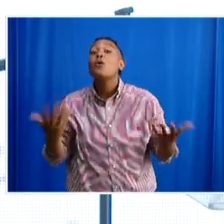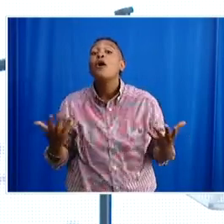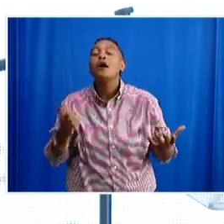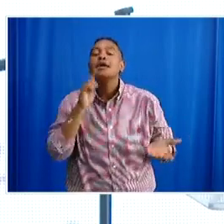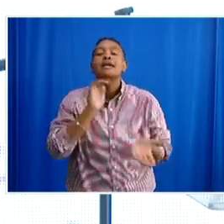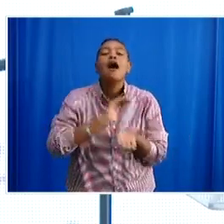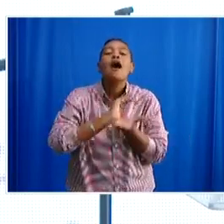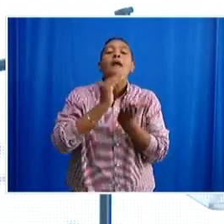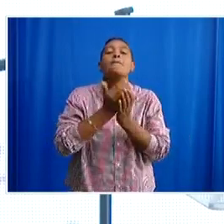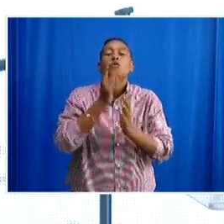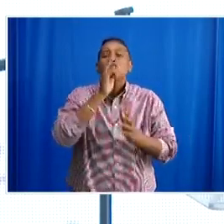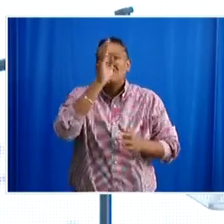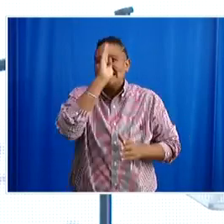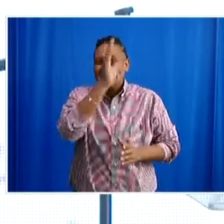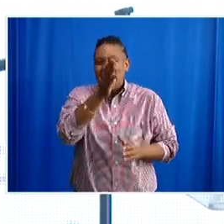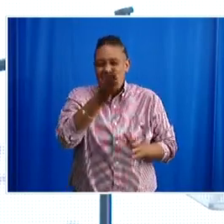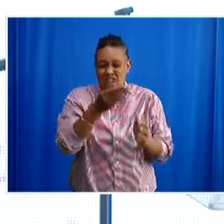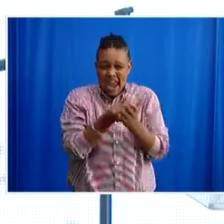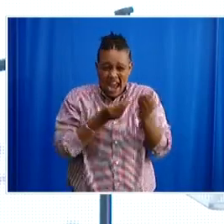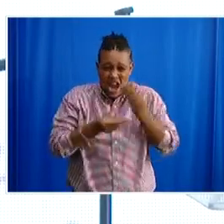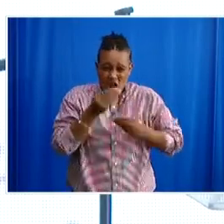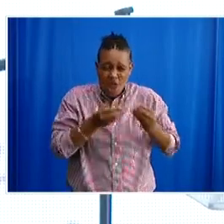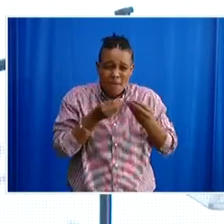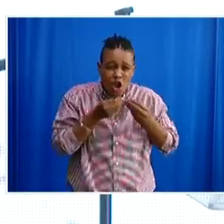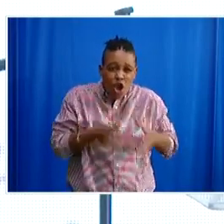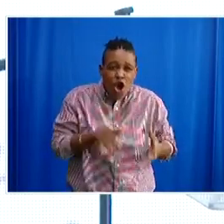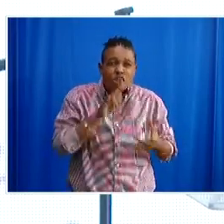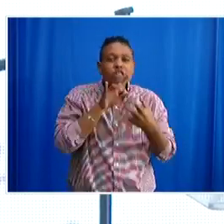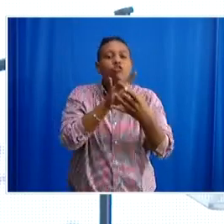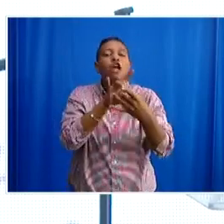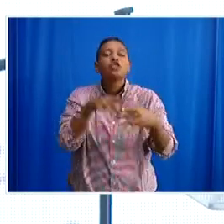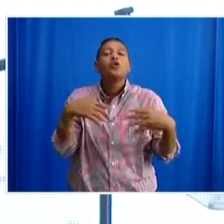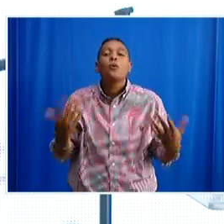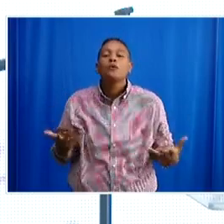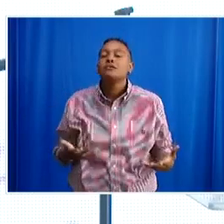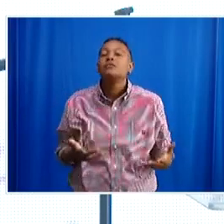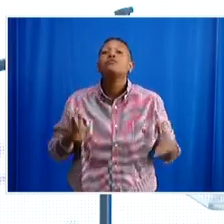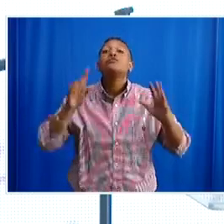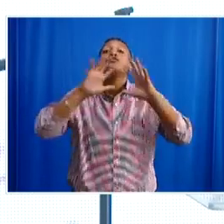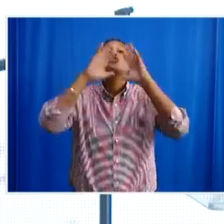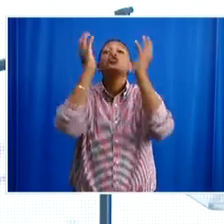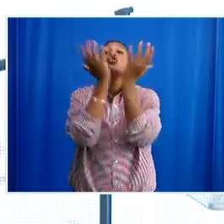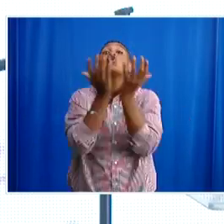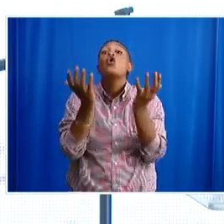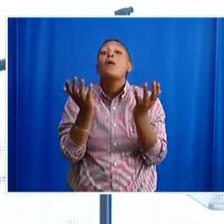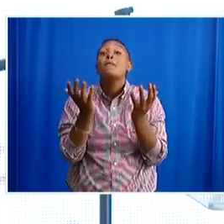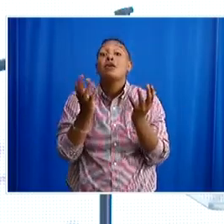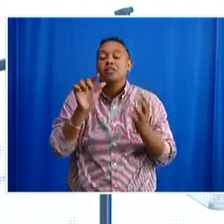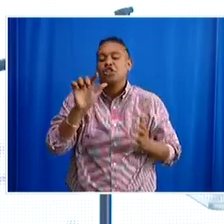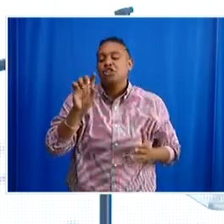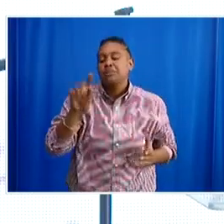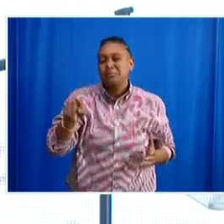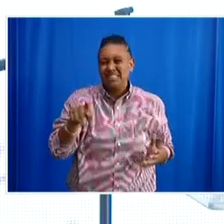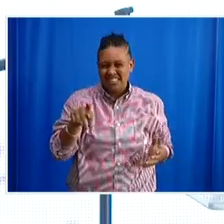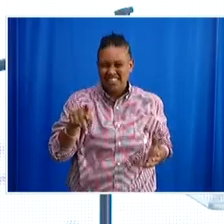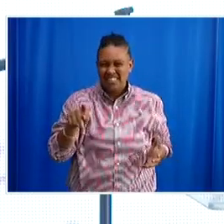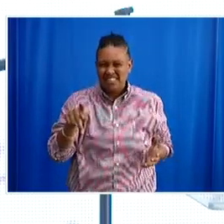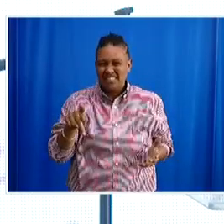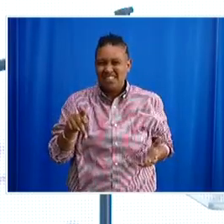amount of direct economic loss in relation to global gross domestic product